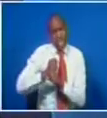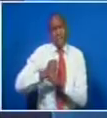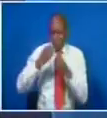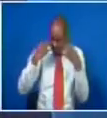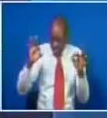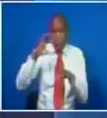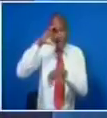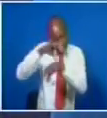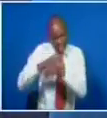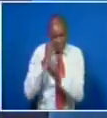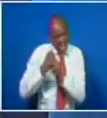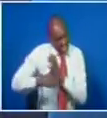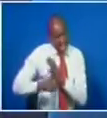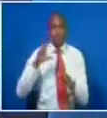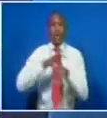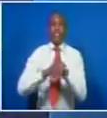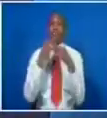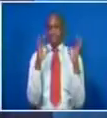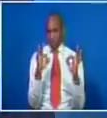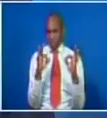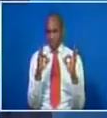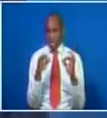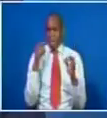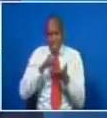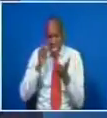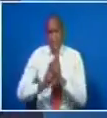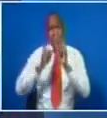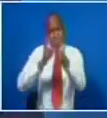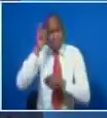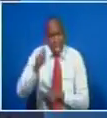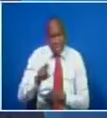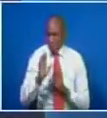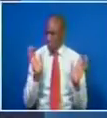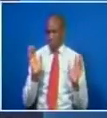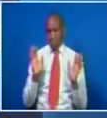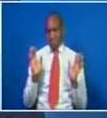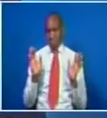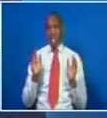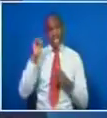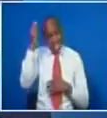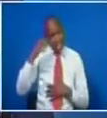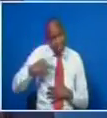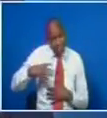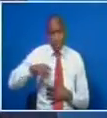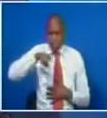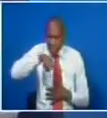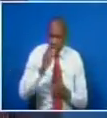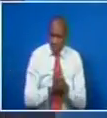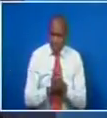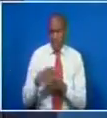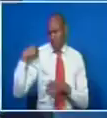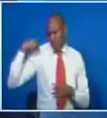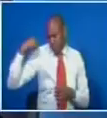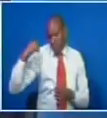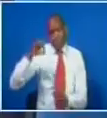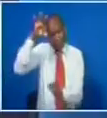freedom of this country. So it was not like entitlement. The Kenyan people voluntarily elected